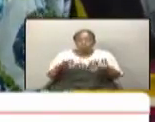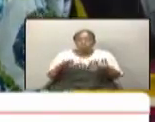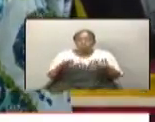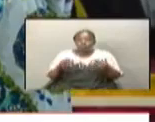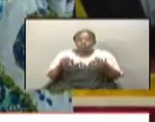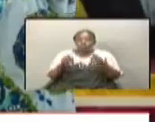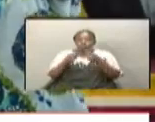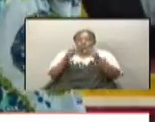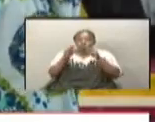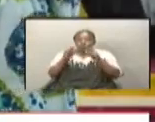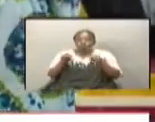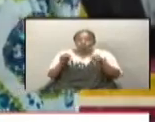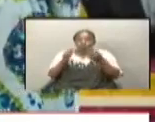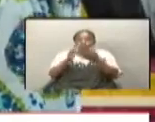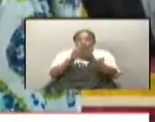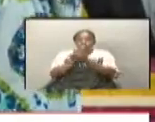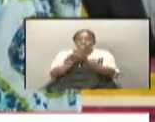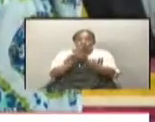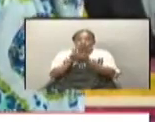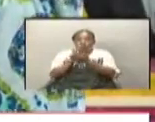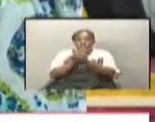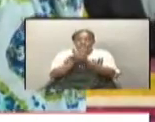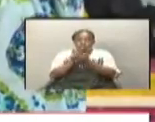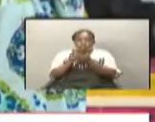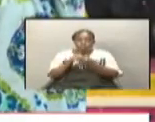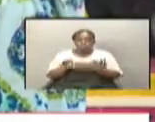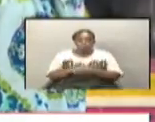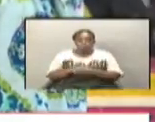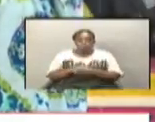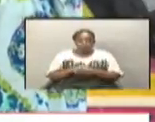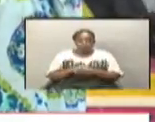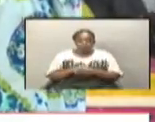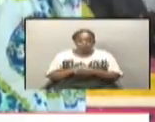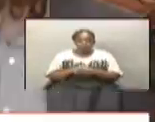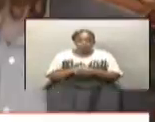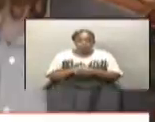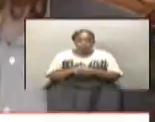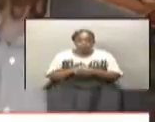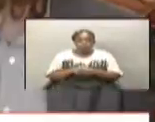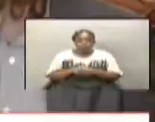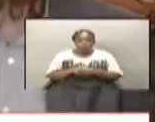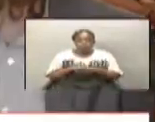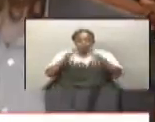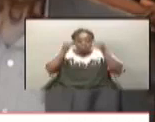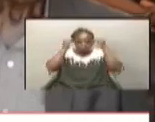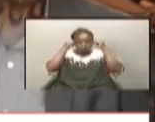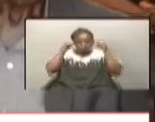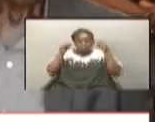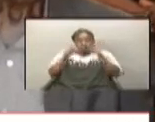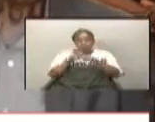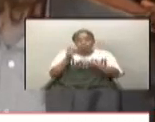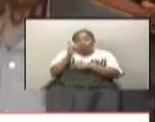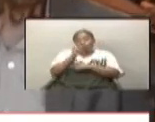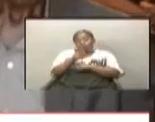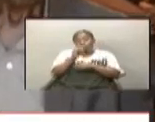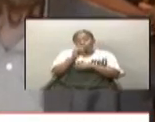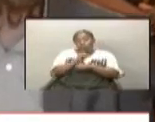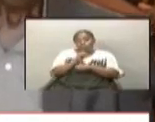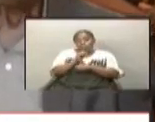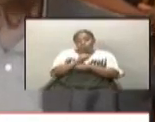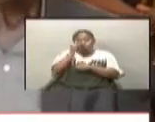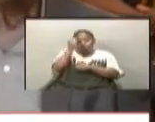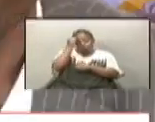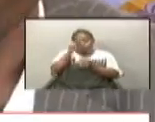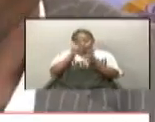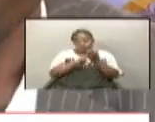but not subdivide your land anyhow. President yeye halabudde abakozi ba government abakozesa